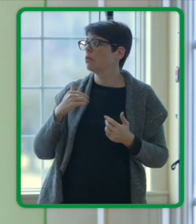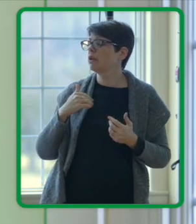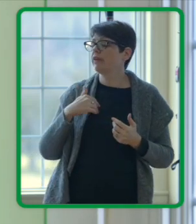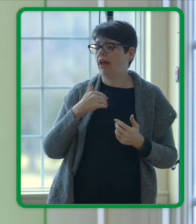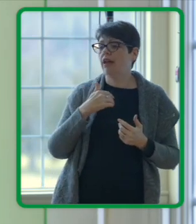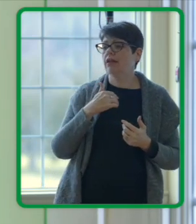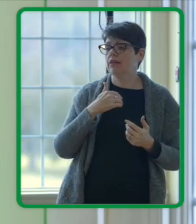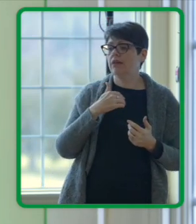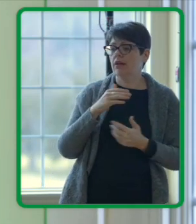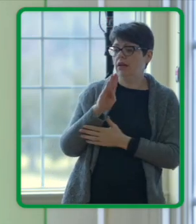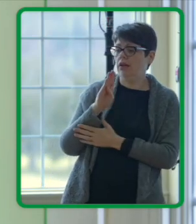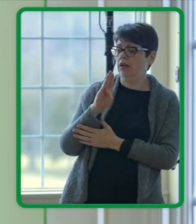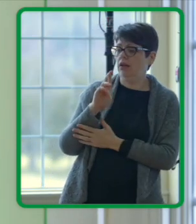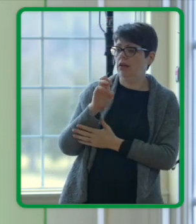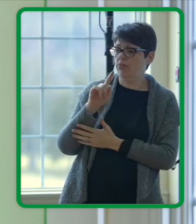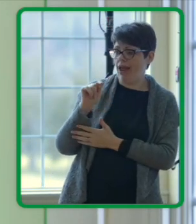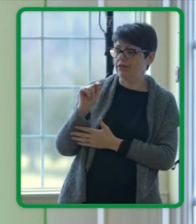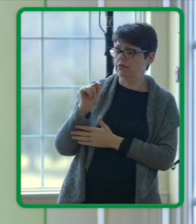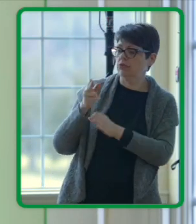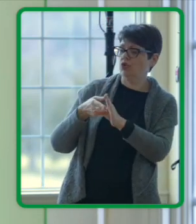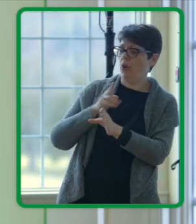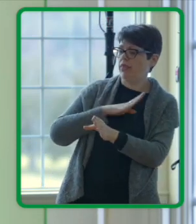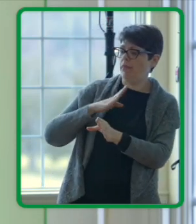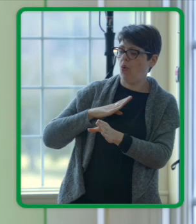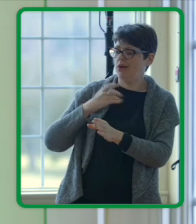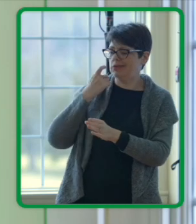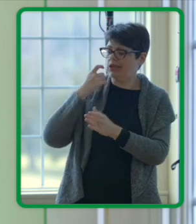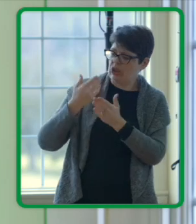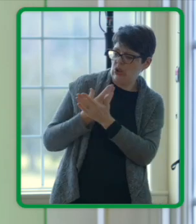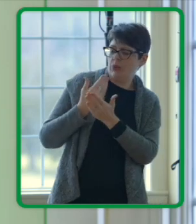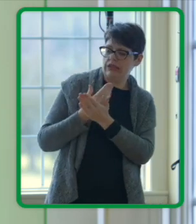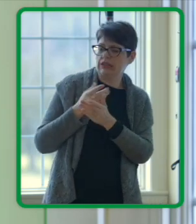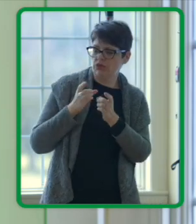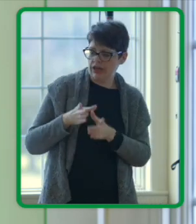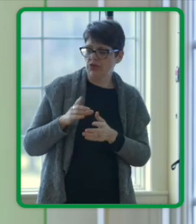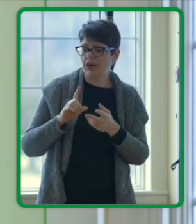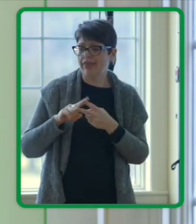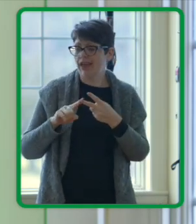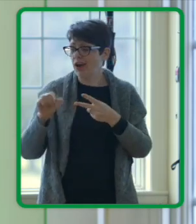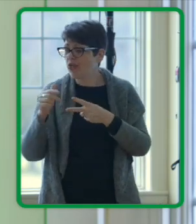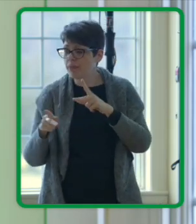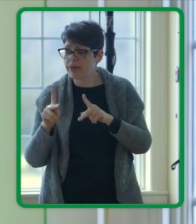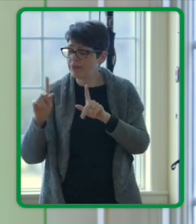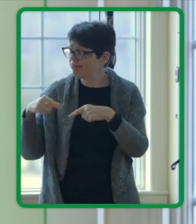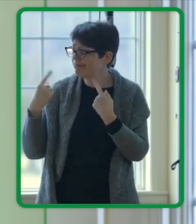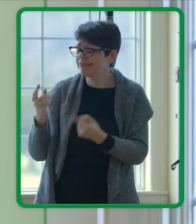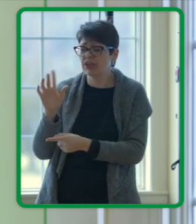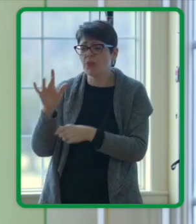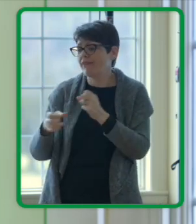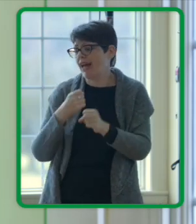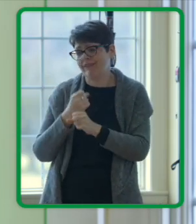board is our newest director, and then we've got directors like Sheila and Jerry that have been with us for